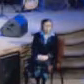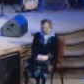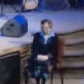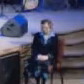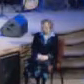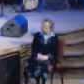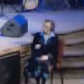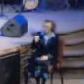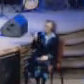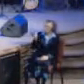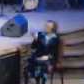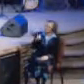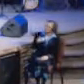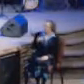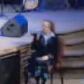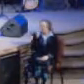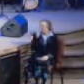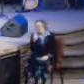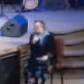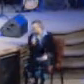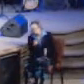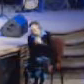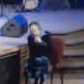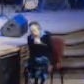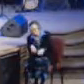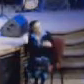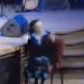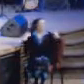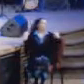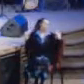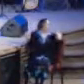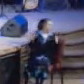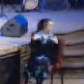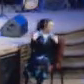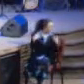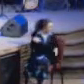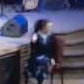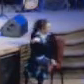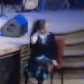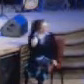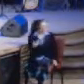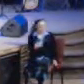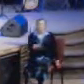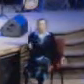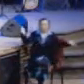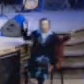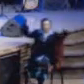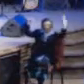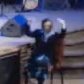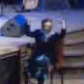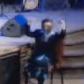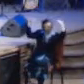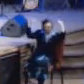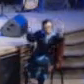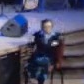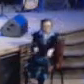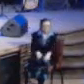Yeah, I know I should be praying, but hey, man, woo, I'm on a high.